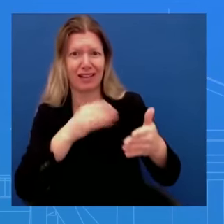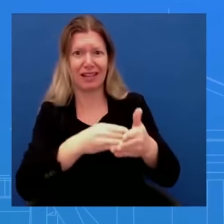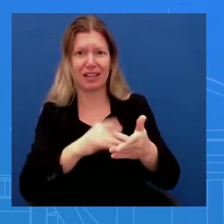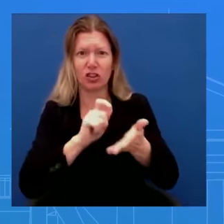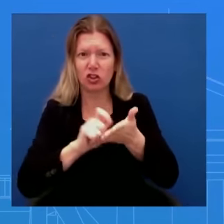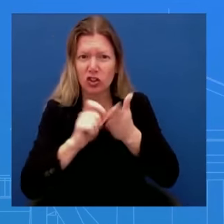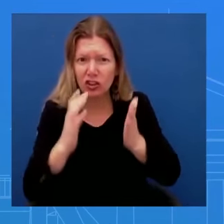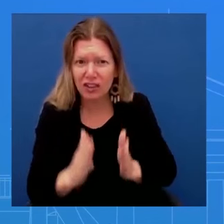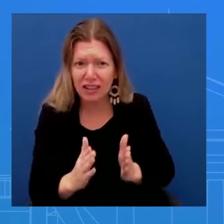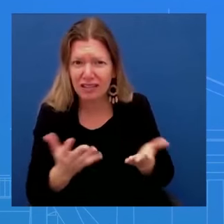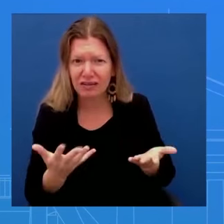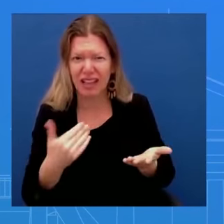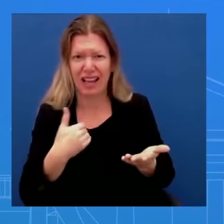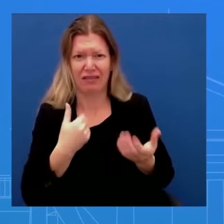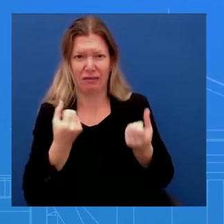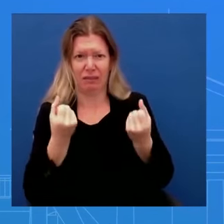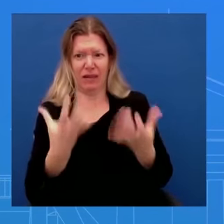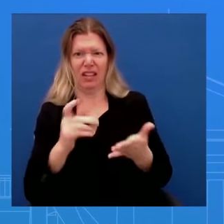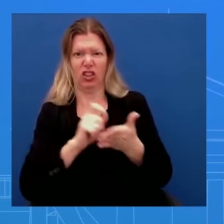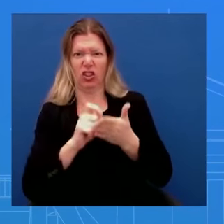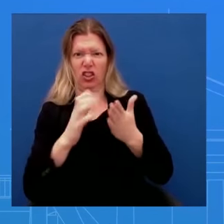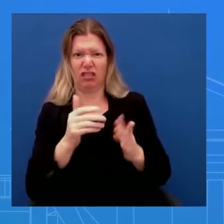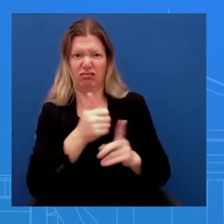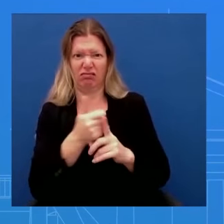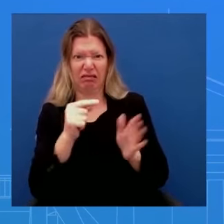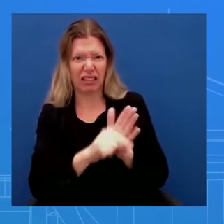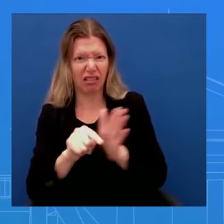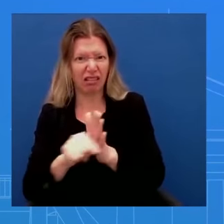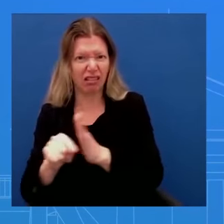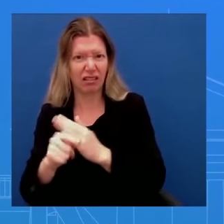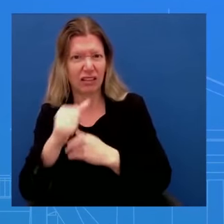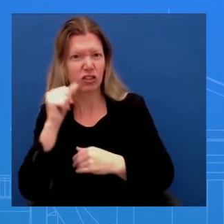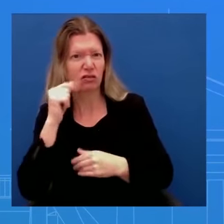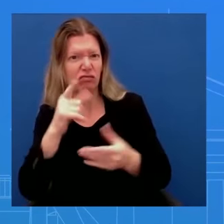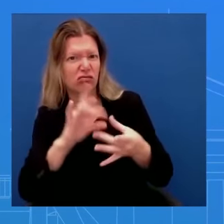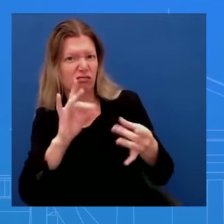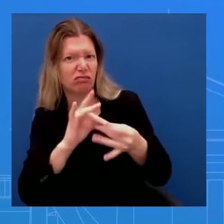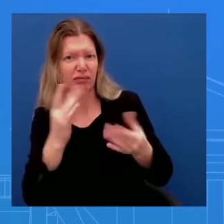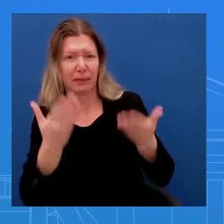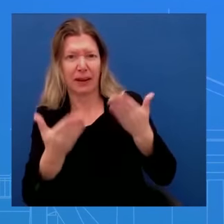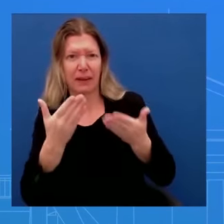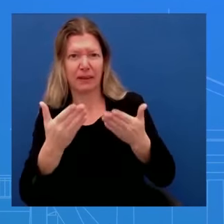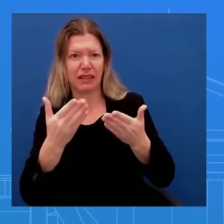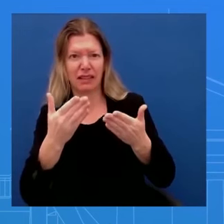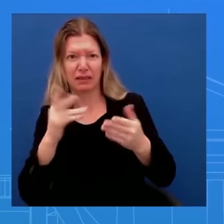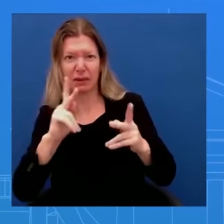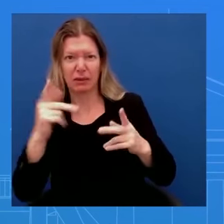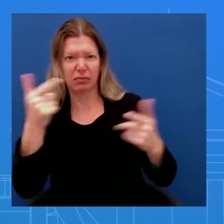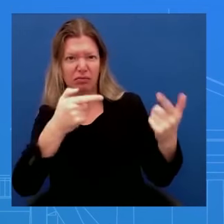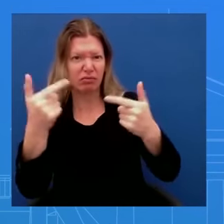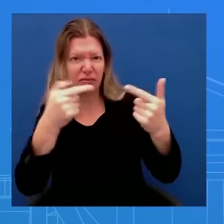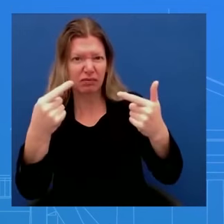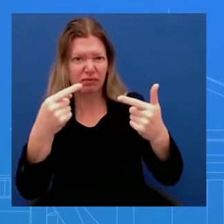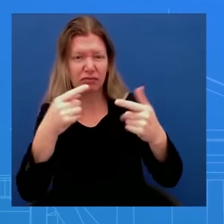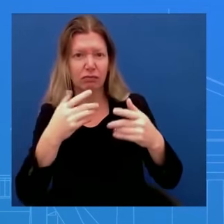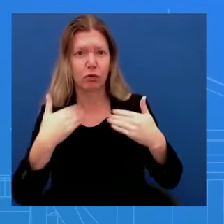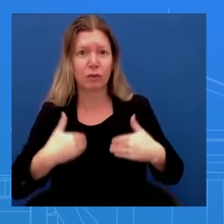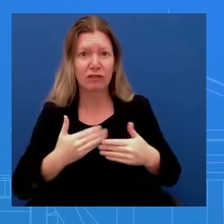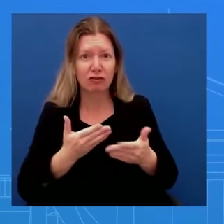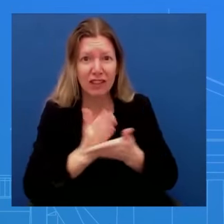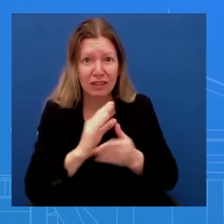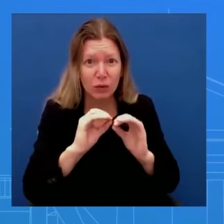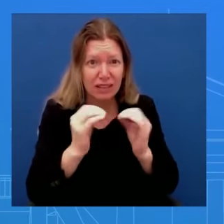said that maybe they were caught in crossfire, but human rights organizations said some of these journalists were targeted. So would you ask for an assessment